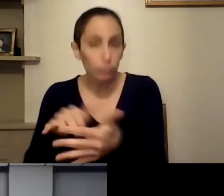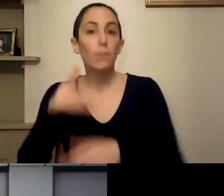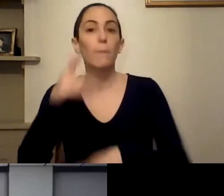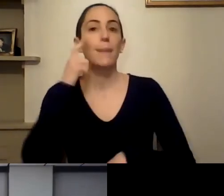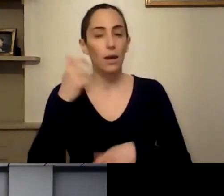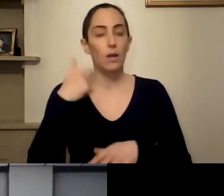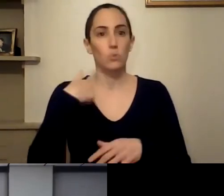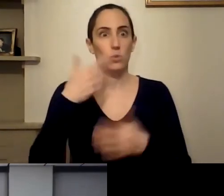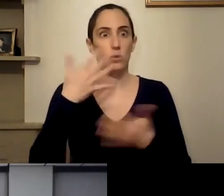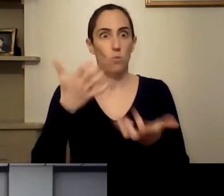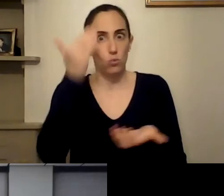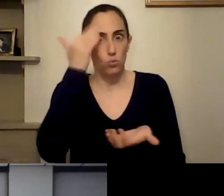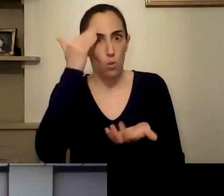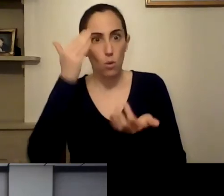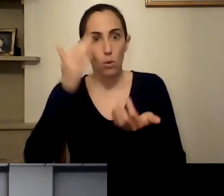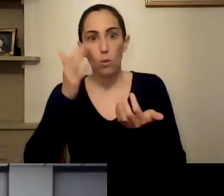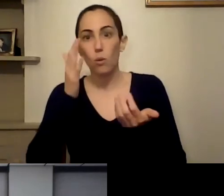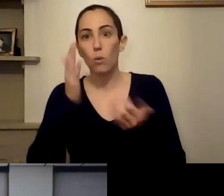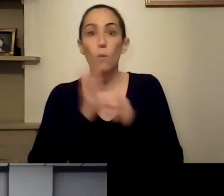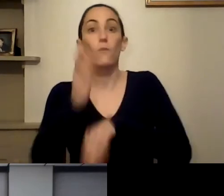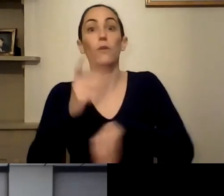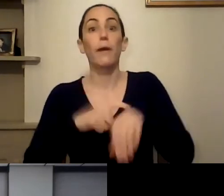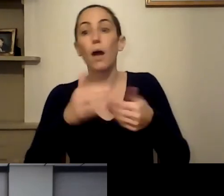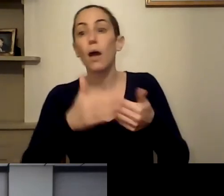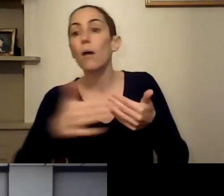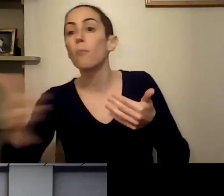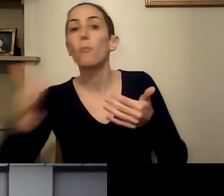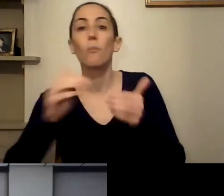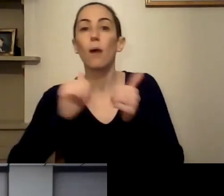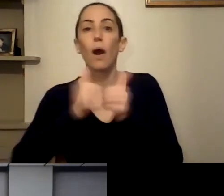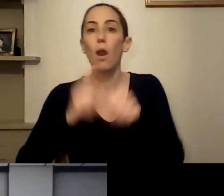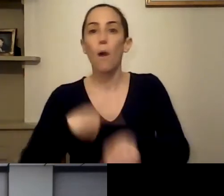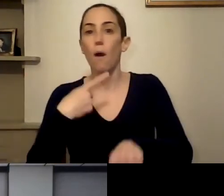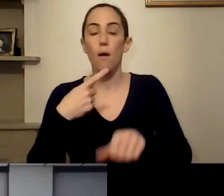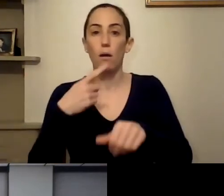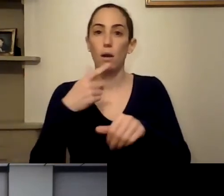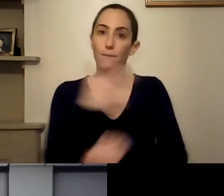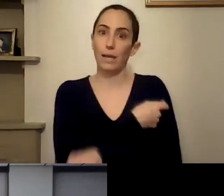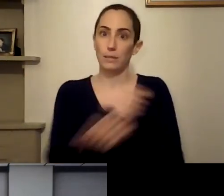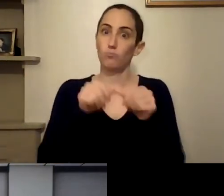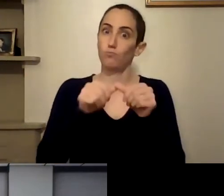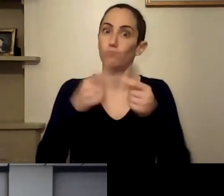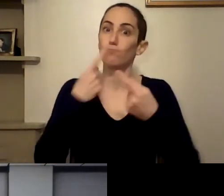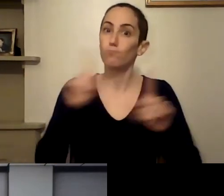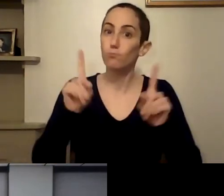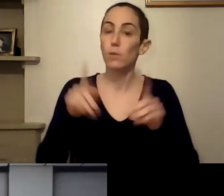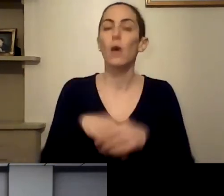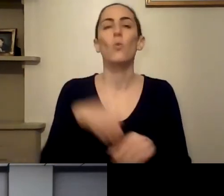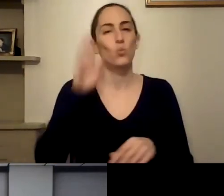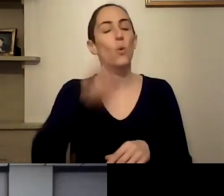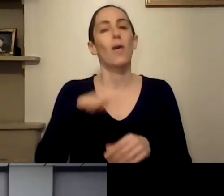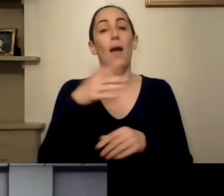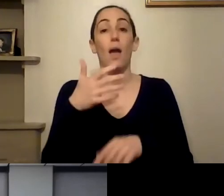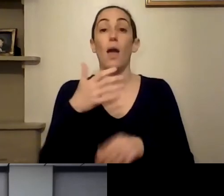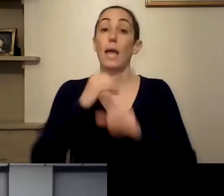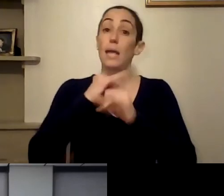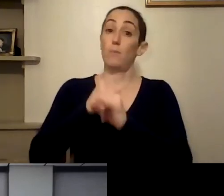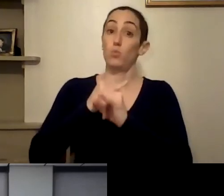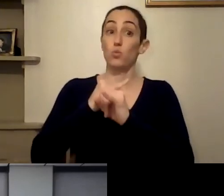wane, that's a guarantee. But whether it's within a year or 2 years is something that we don't know yet.